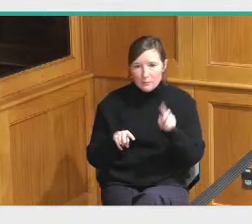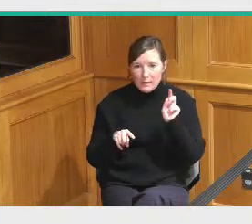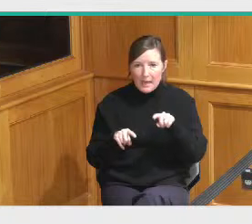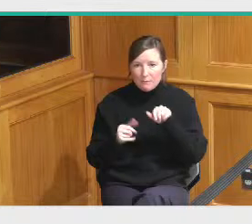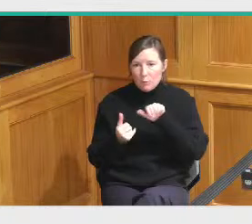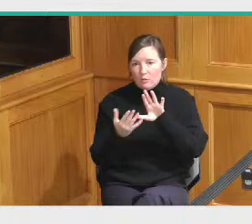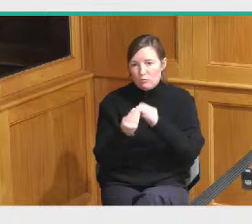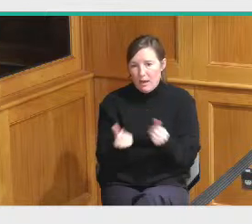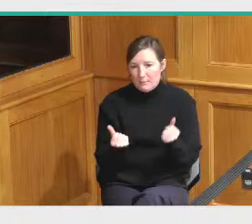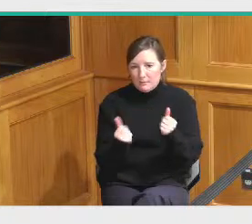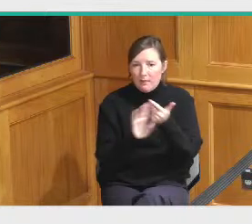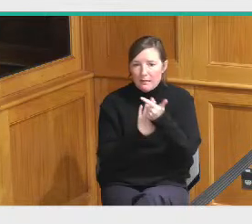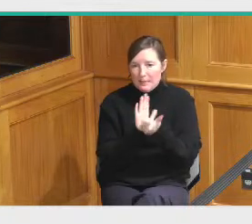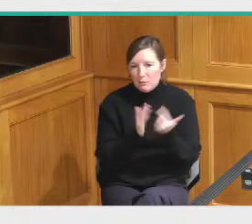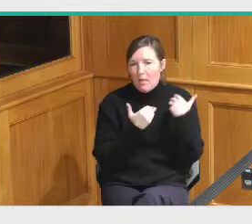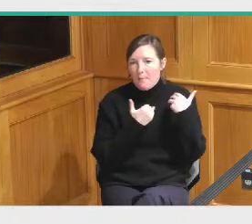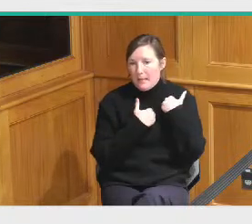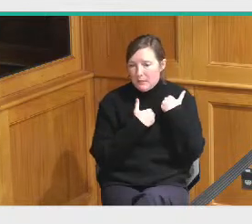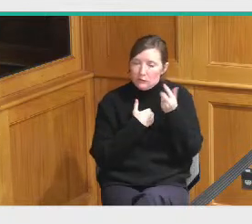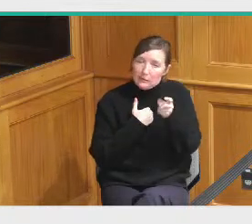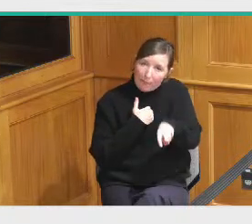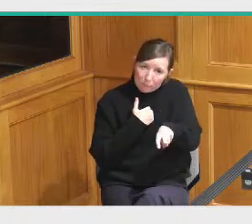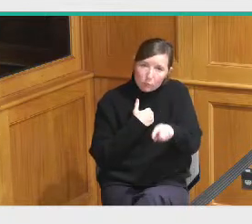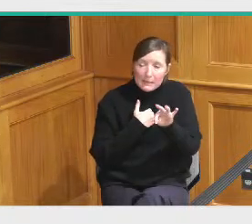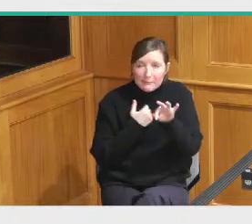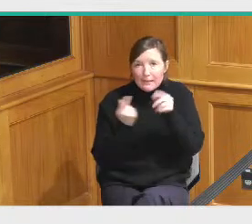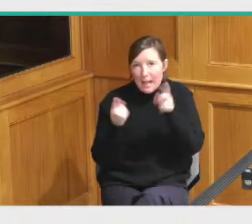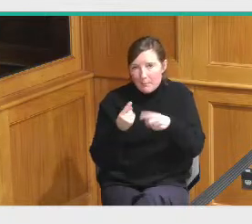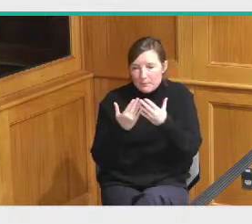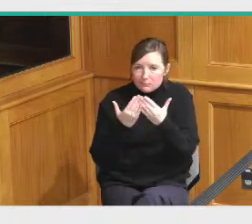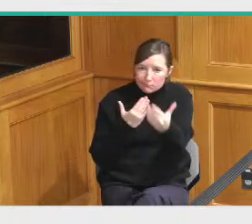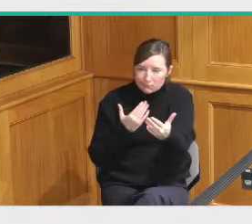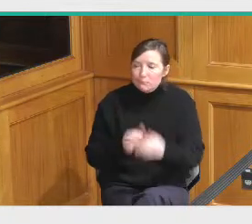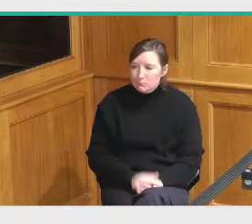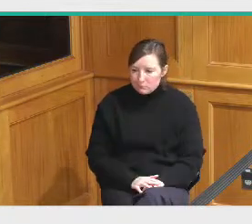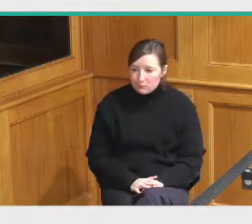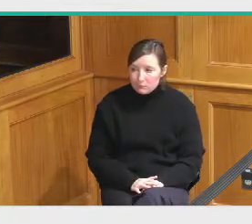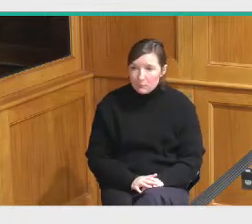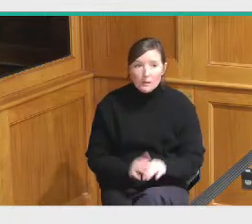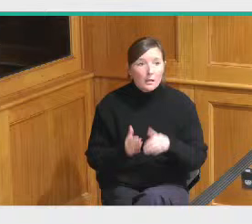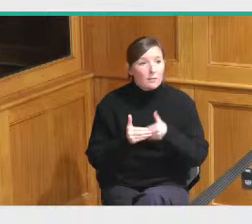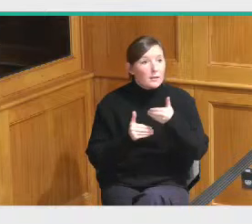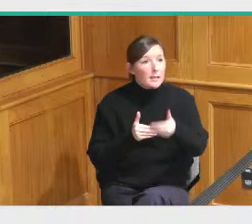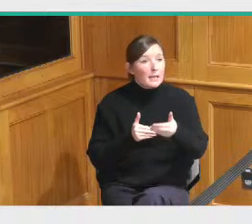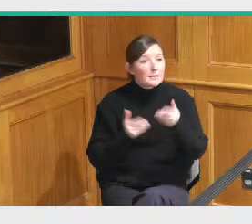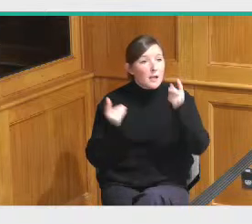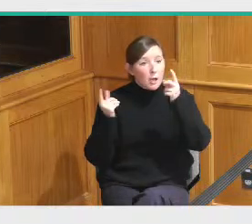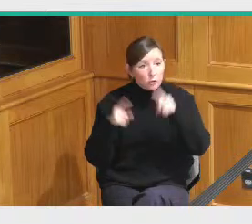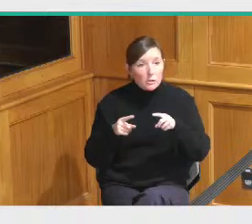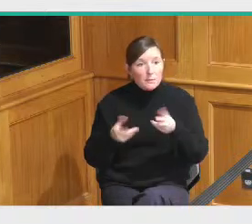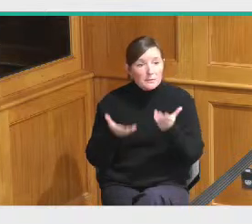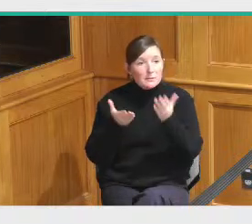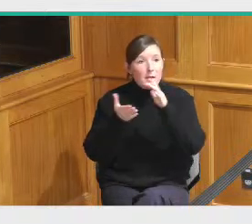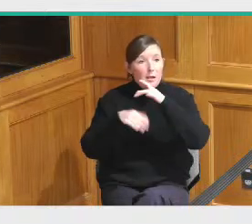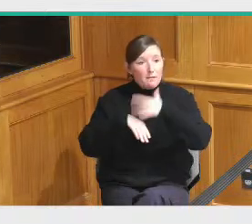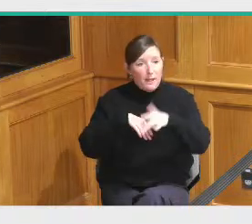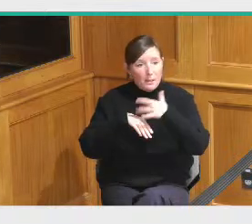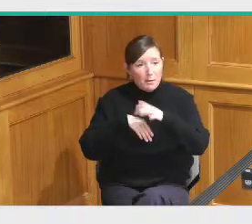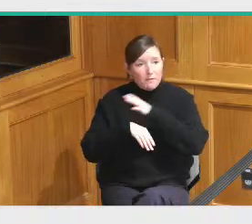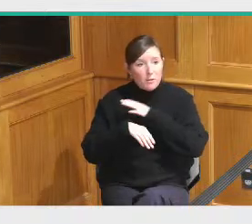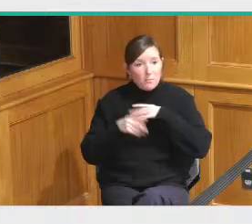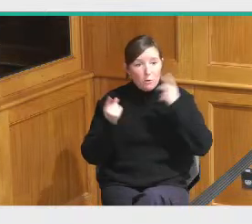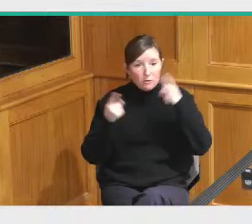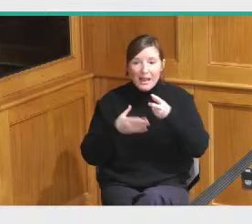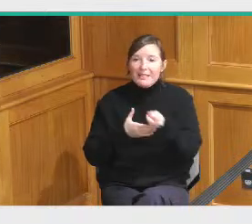address those legal obligations. Next steps, the agreements are available for the board consideration. I know you received the full agreements